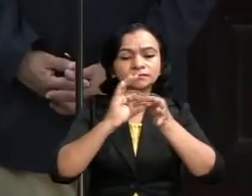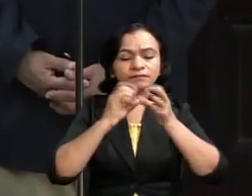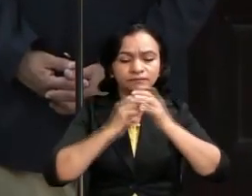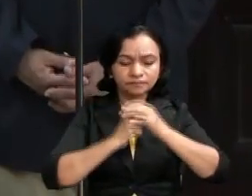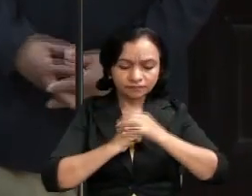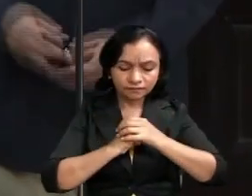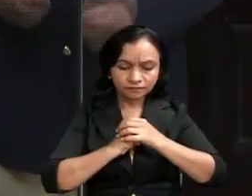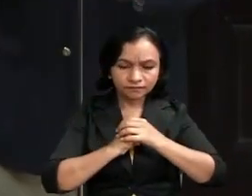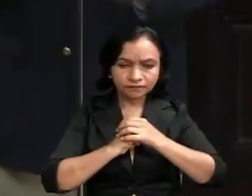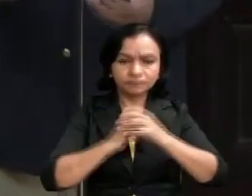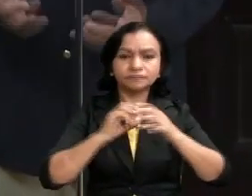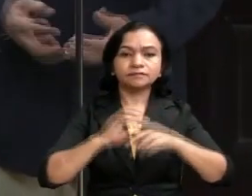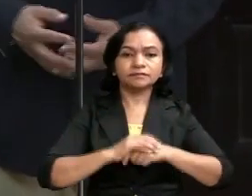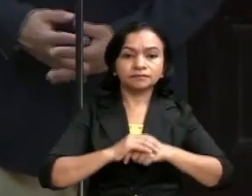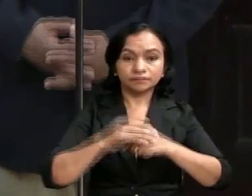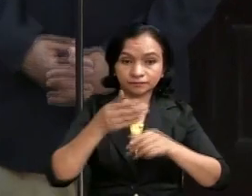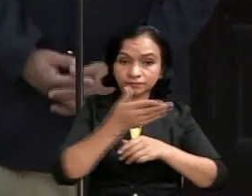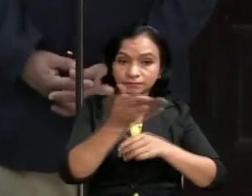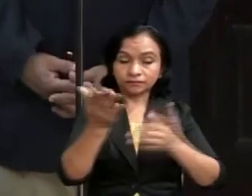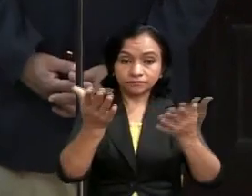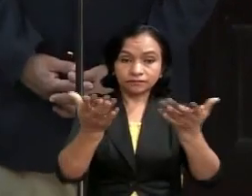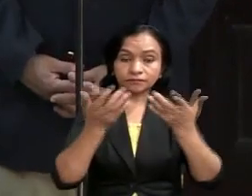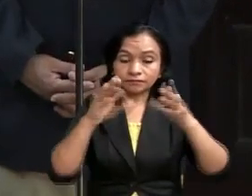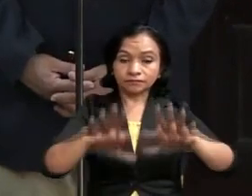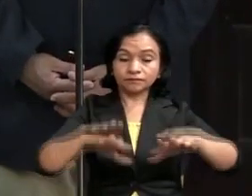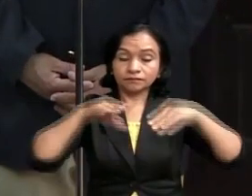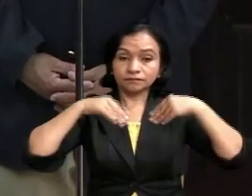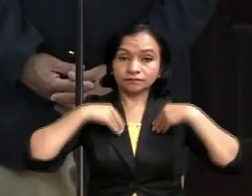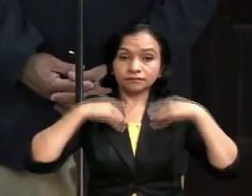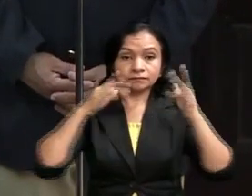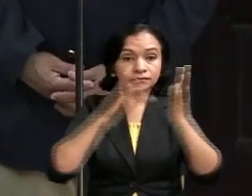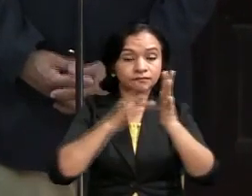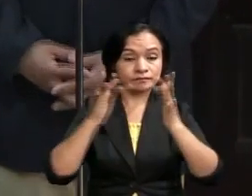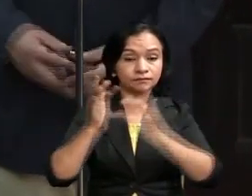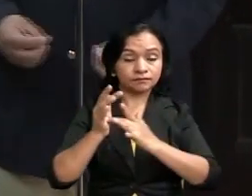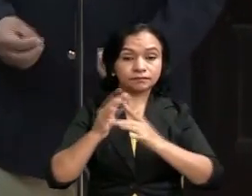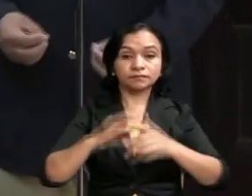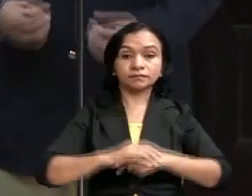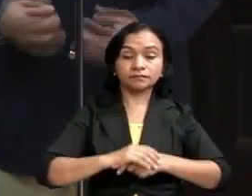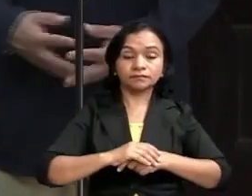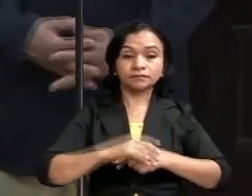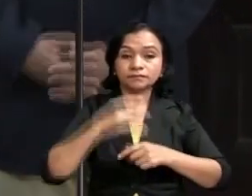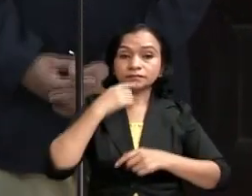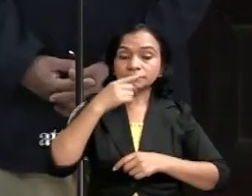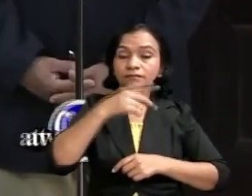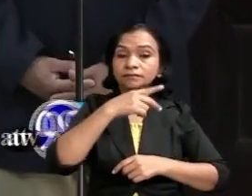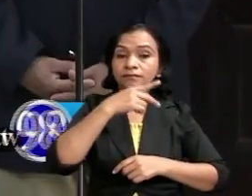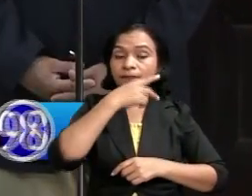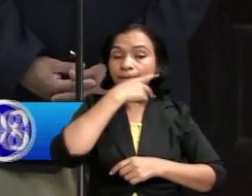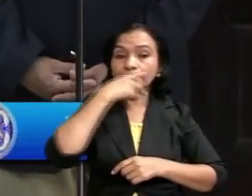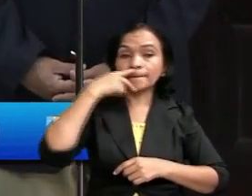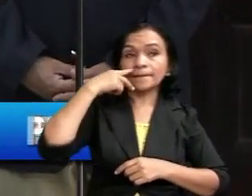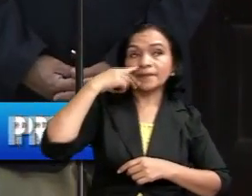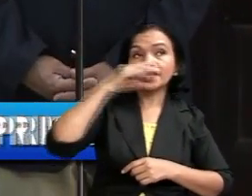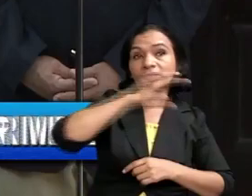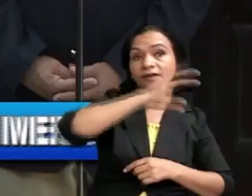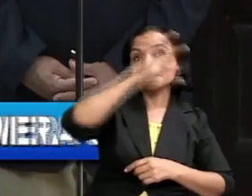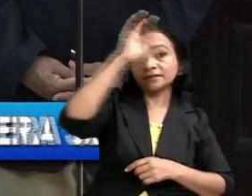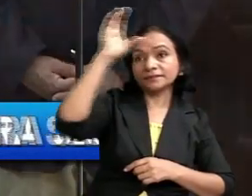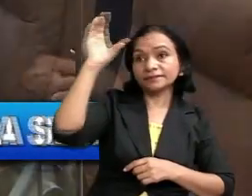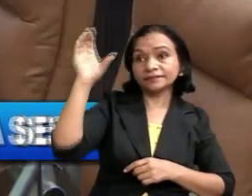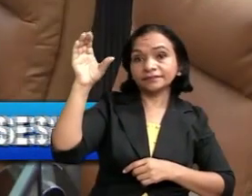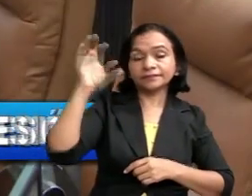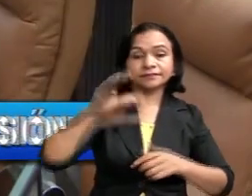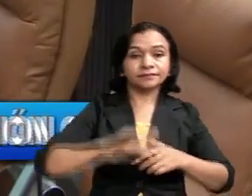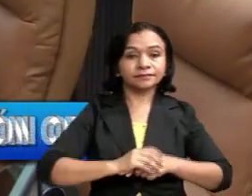want to receive Christ. Si usted quiere recibir a Cristo. Father in heaven. Diga, Padre en el cielo. Would you pray out